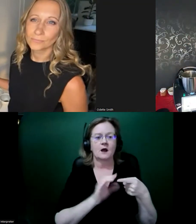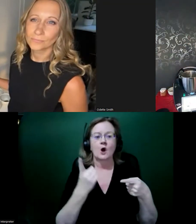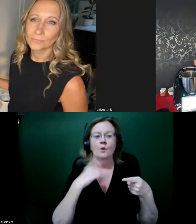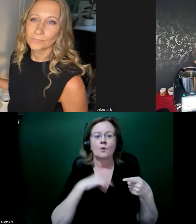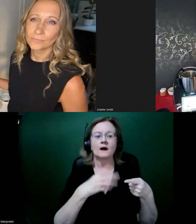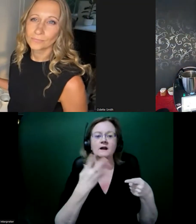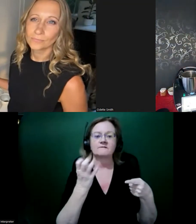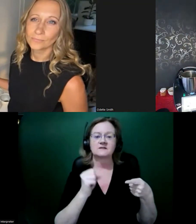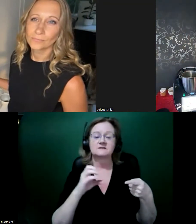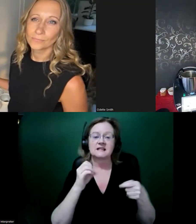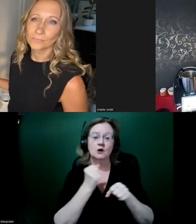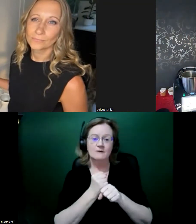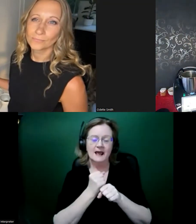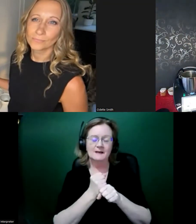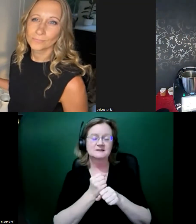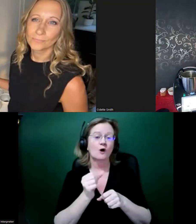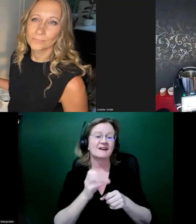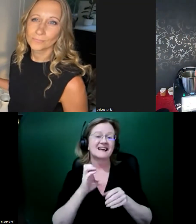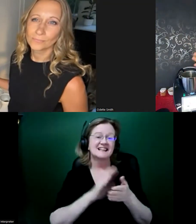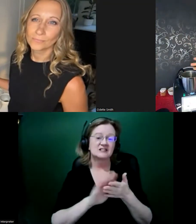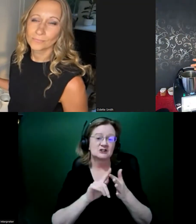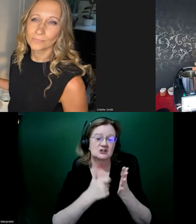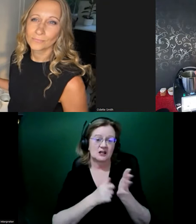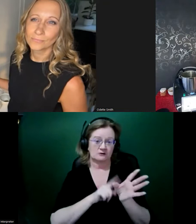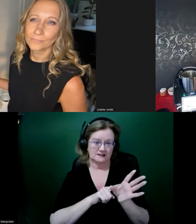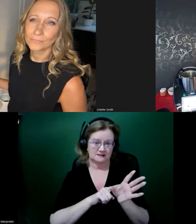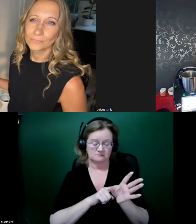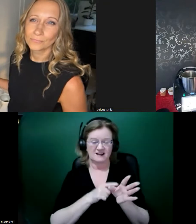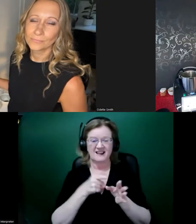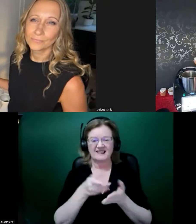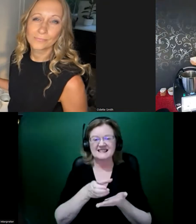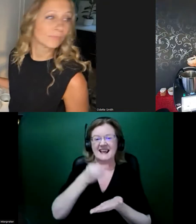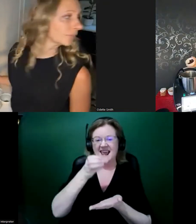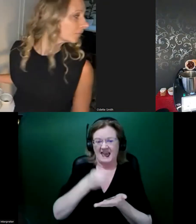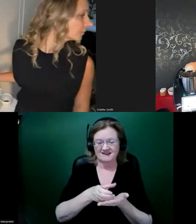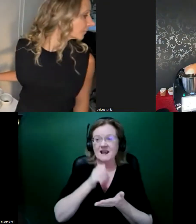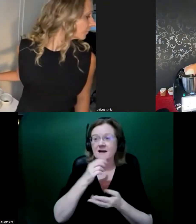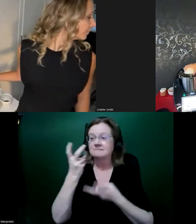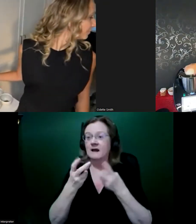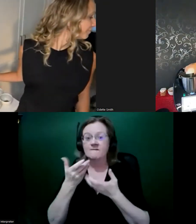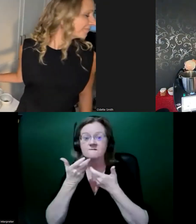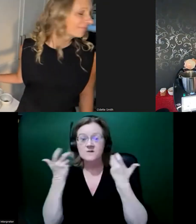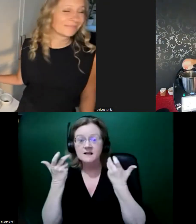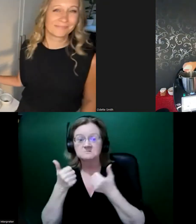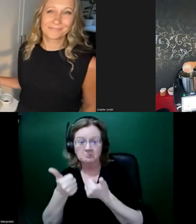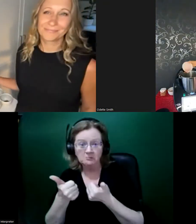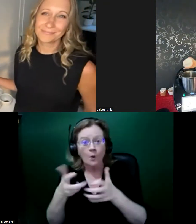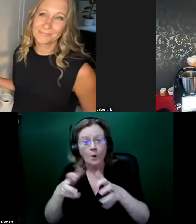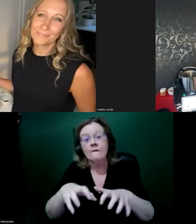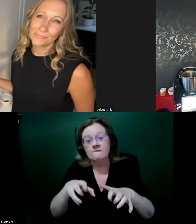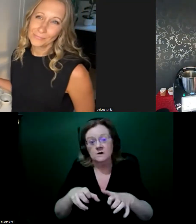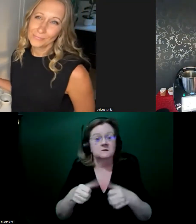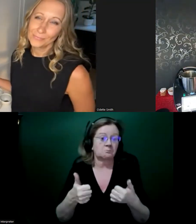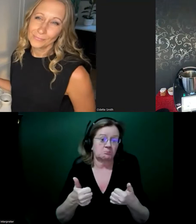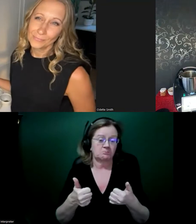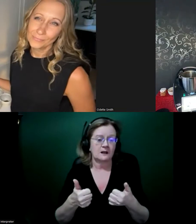grams of cherries. So these are canned cherries. You can use frozen or you can use fresh if you can find them. So great thing about the TM6